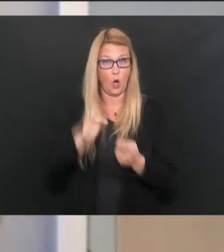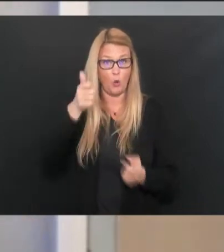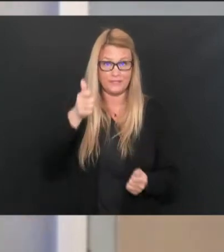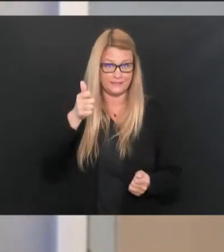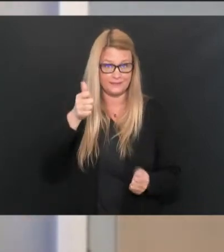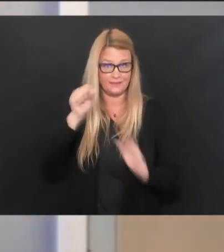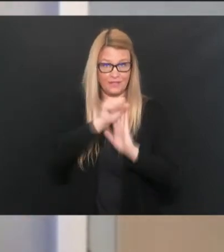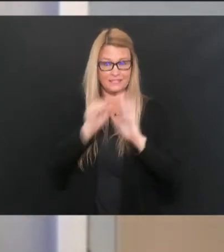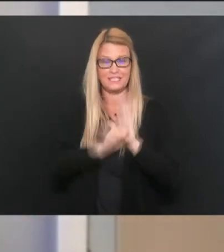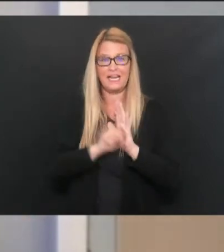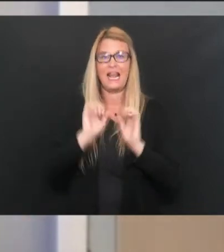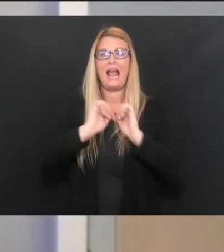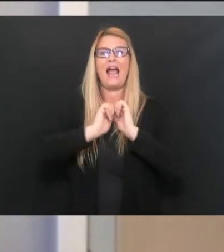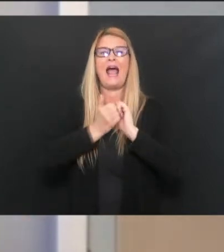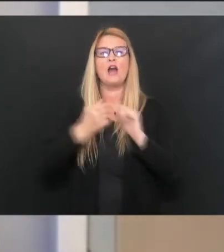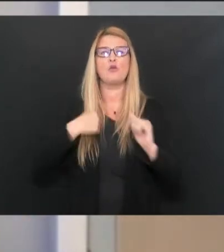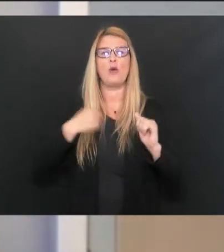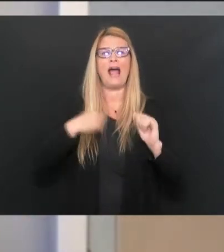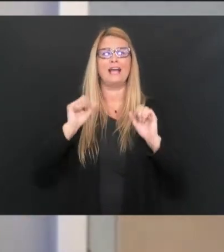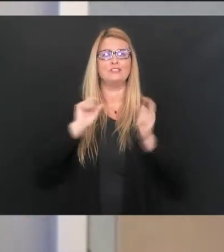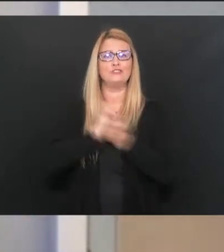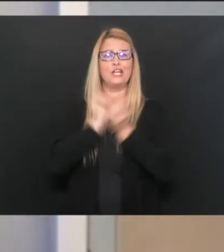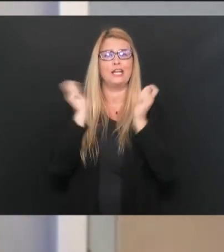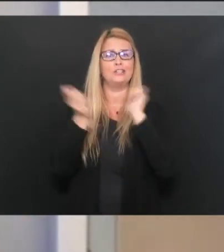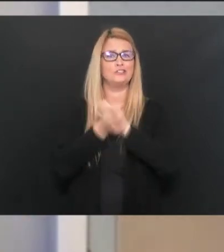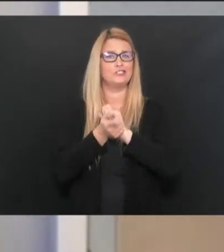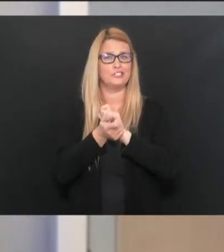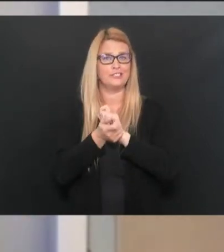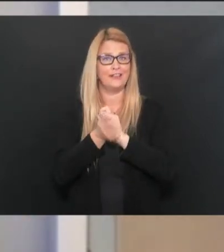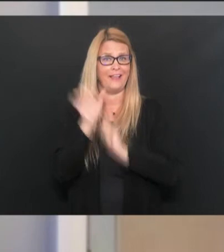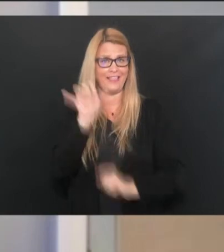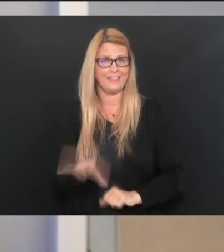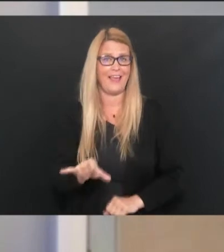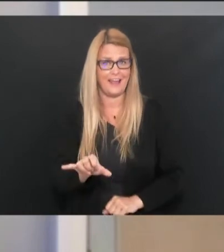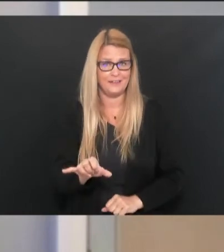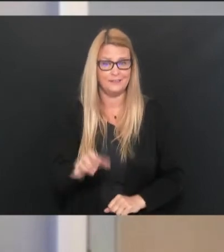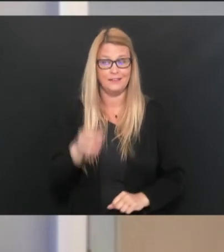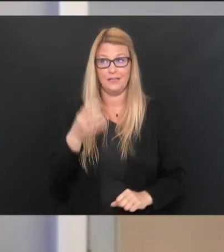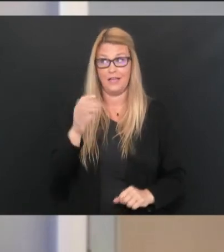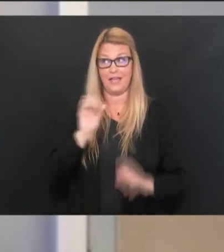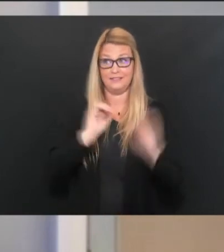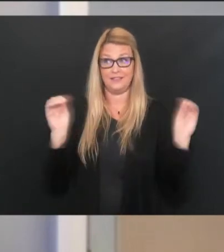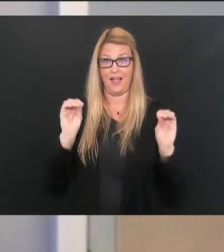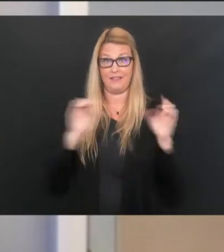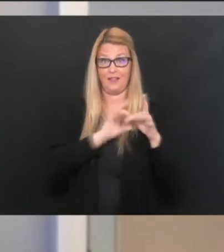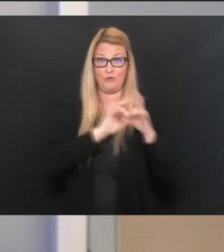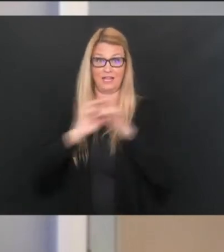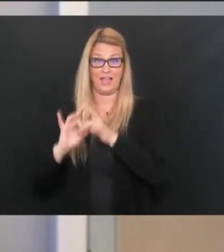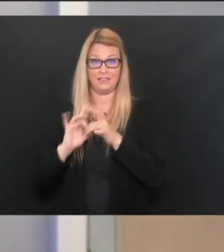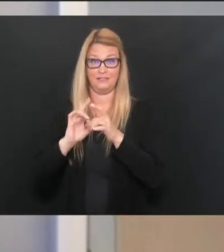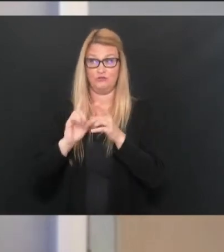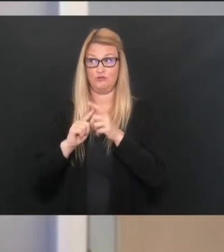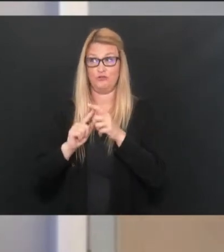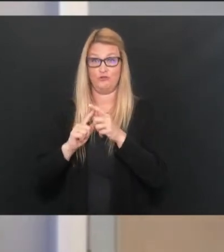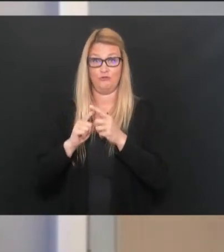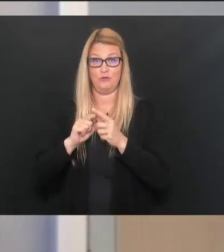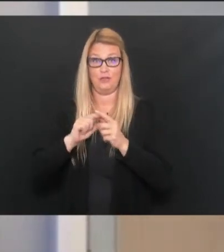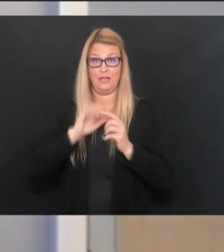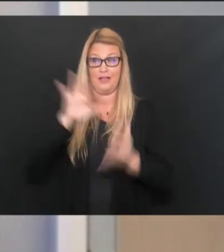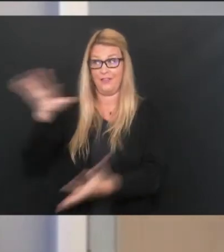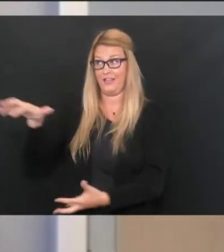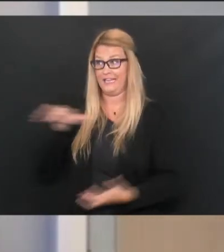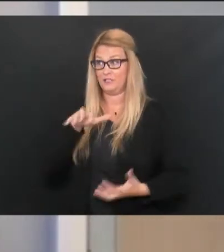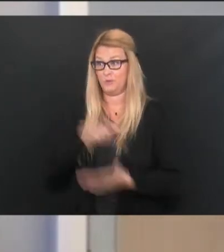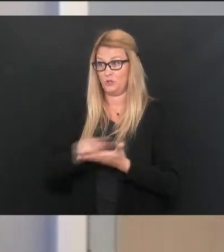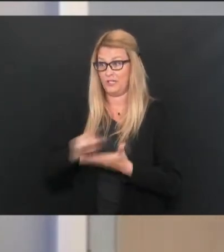How do we change that? I'm assuming it does not have anything to do with the distribution itself, that vaccine is available in the Eastern